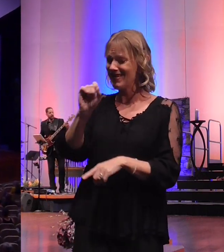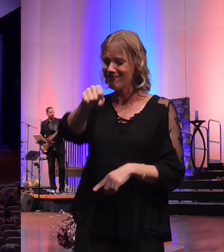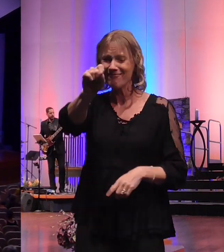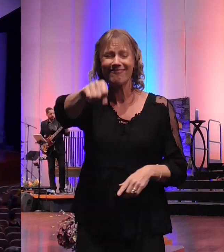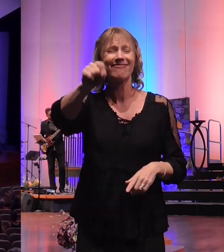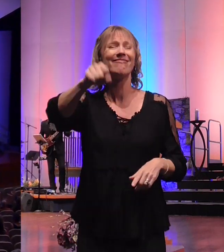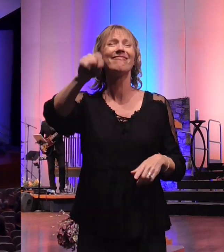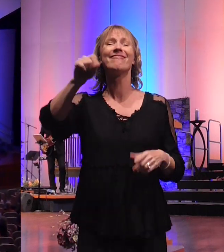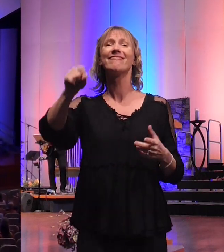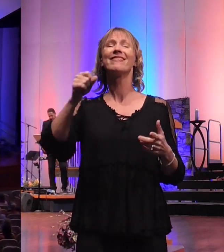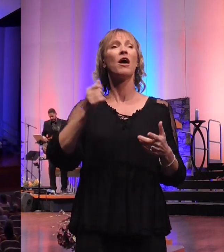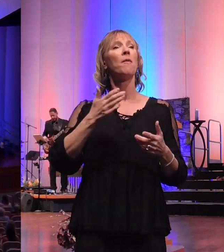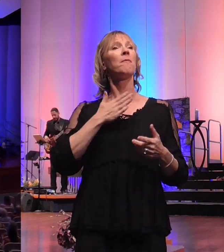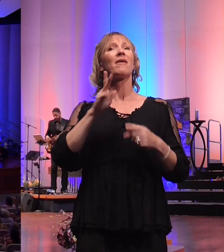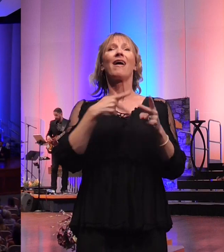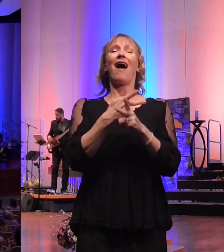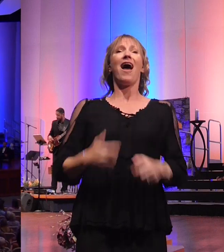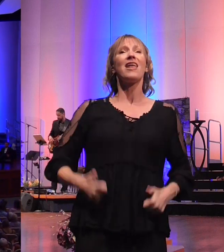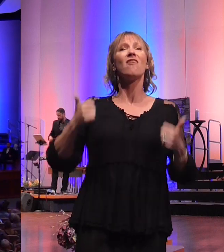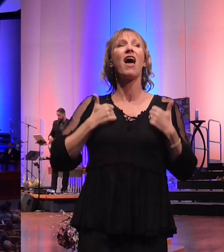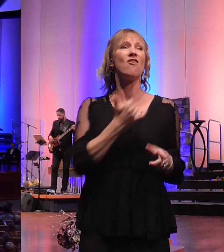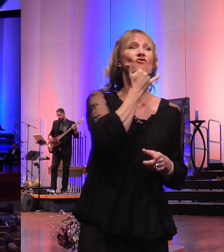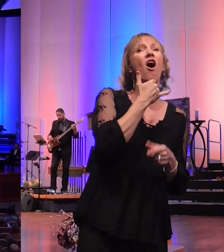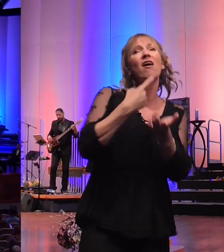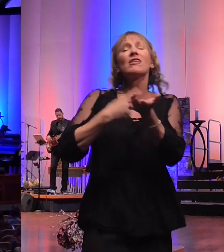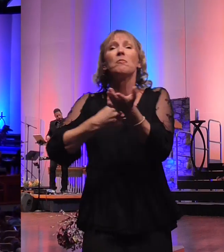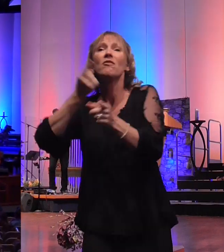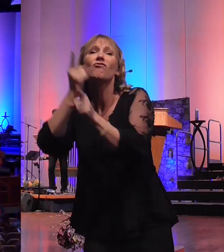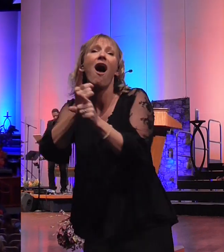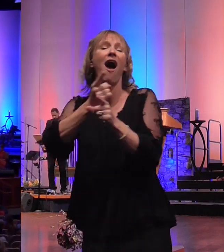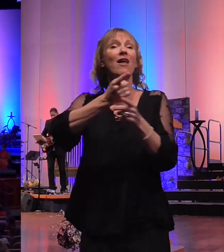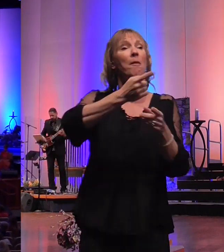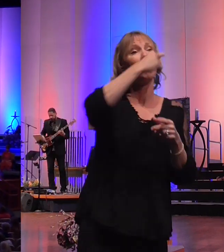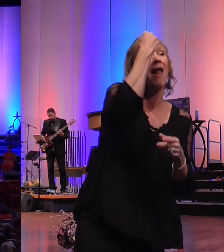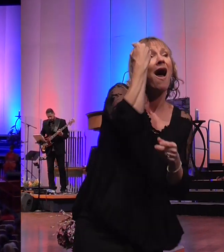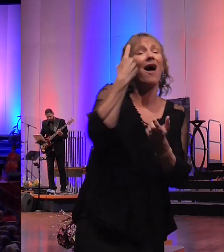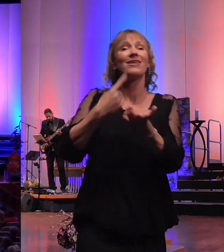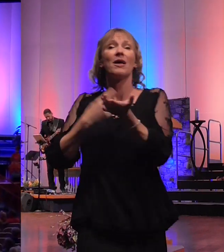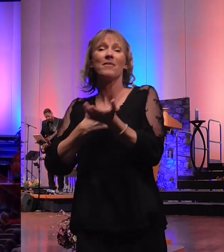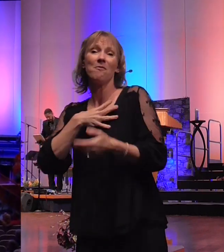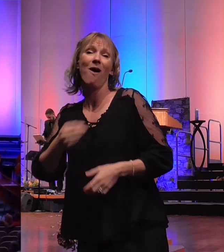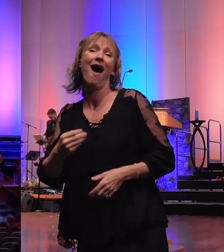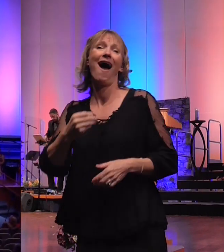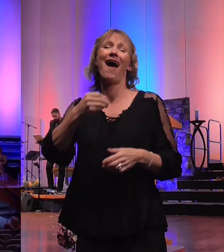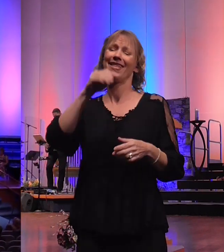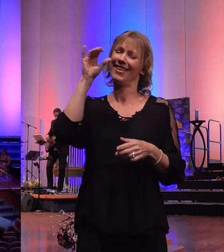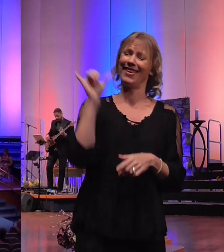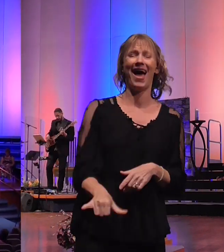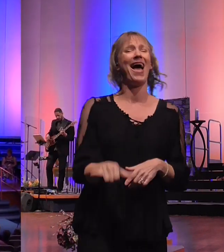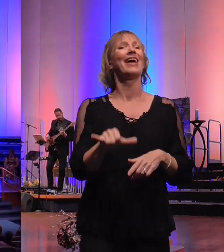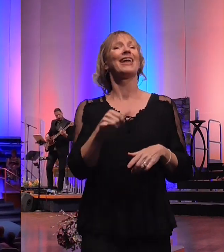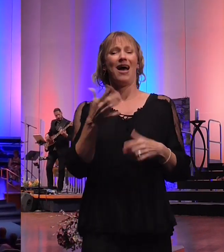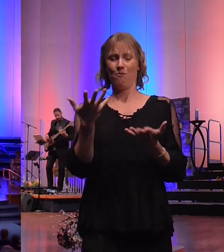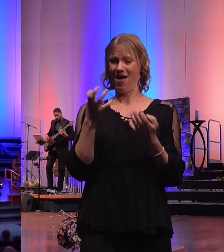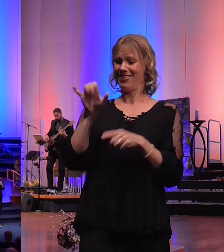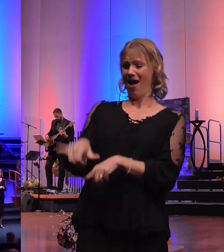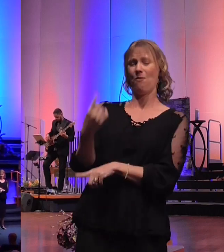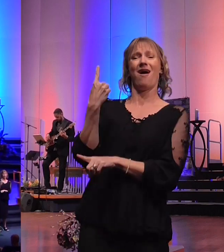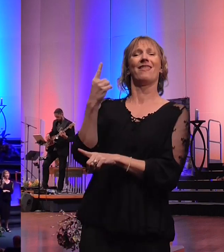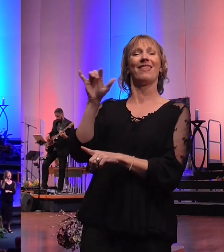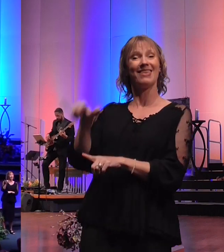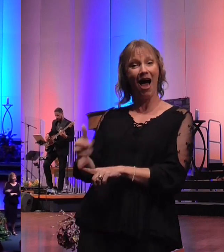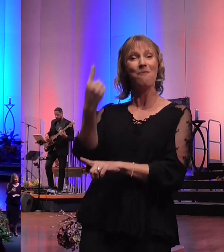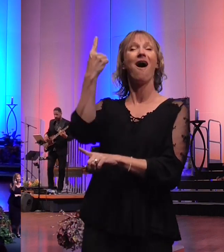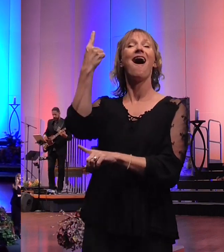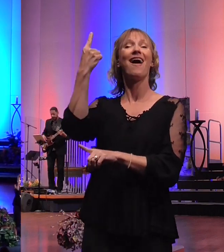one. Yeah, give me the kind of life where wrong is sometimes right and black is sometimes white as well. I want that